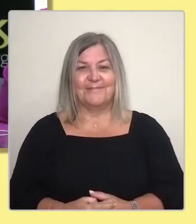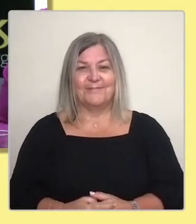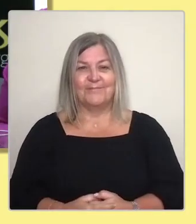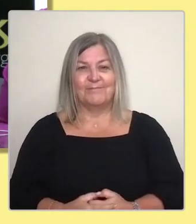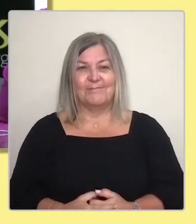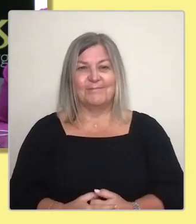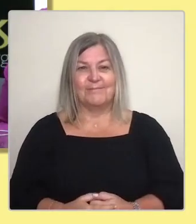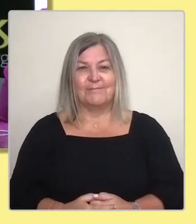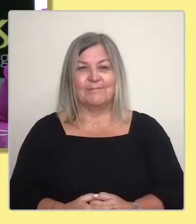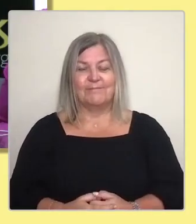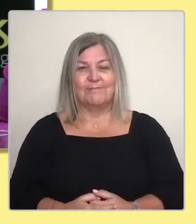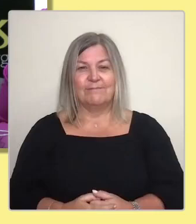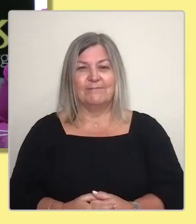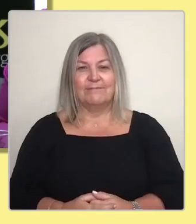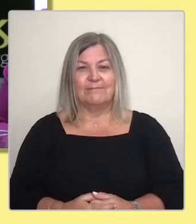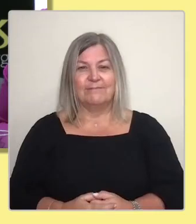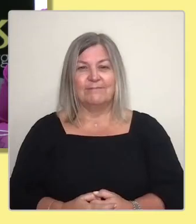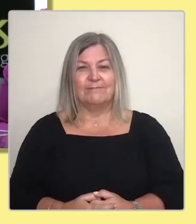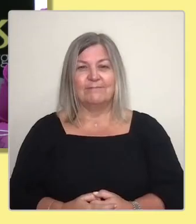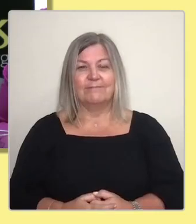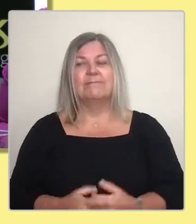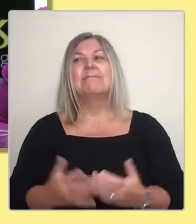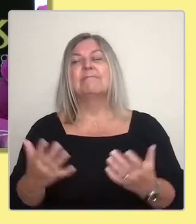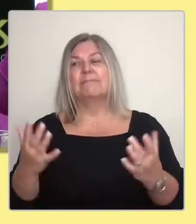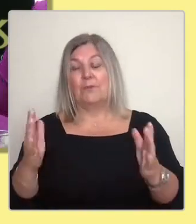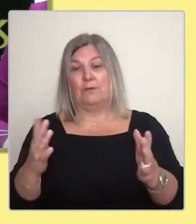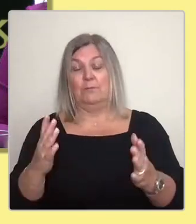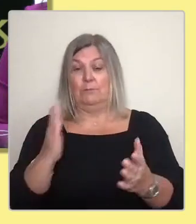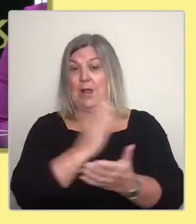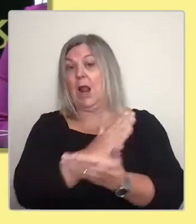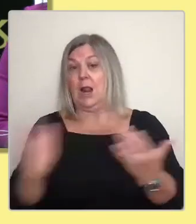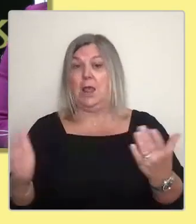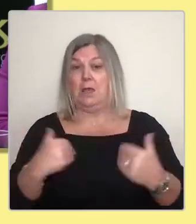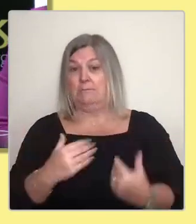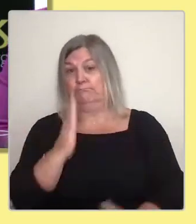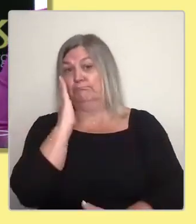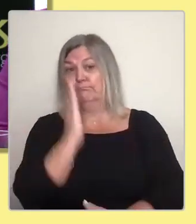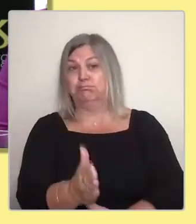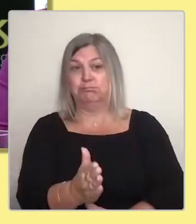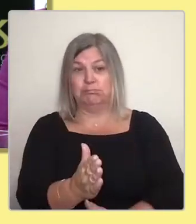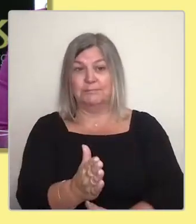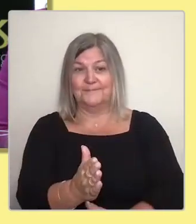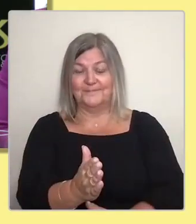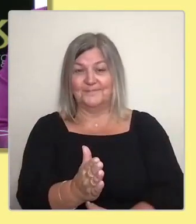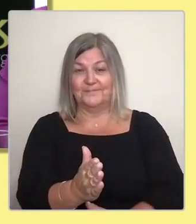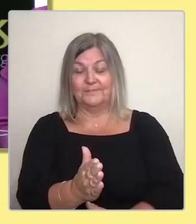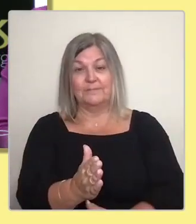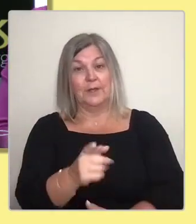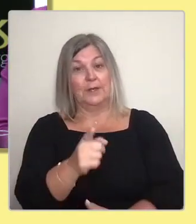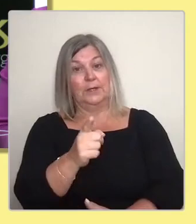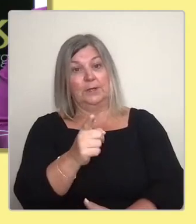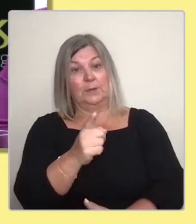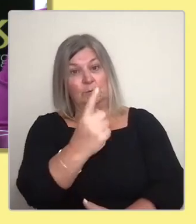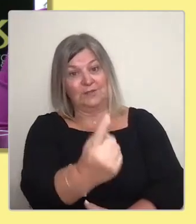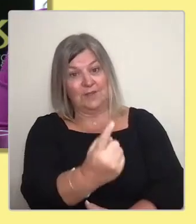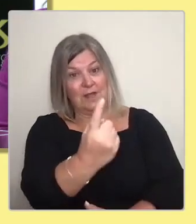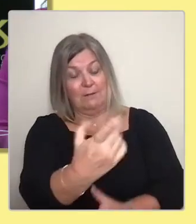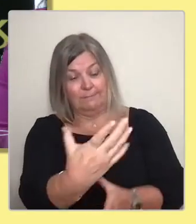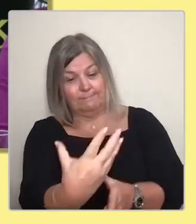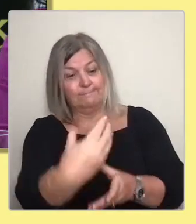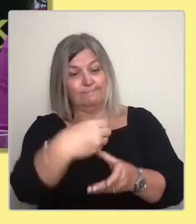let me just be unequivocal about it, that if you are part of the